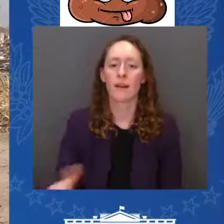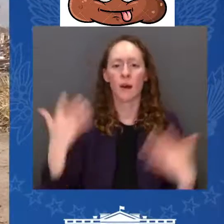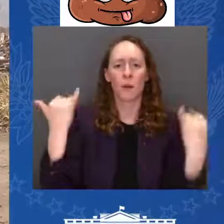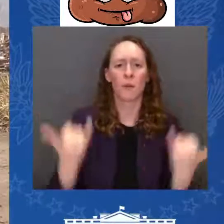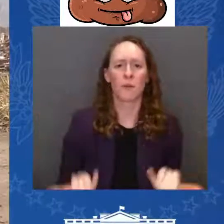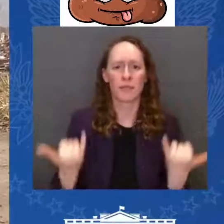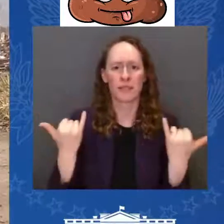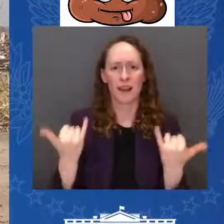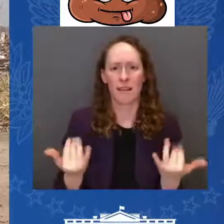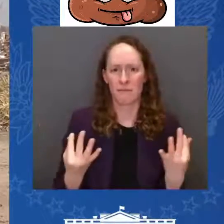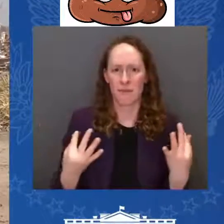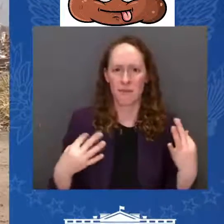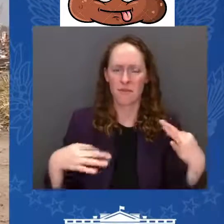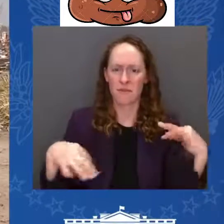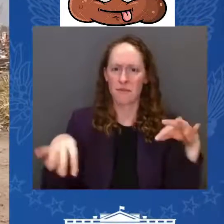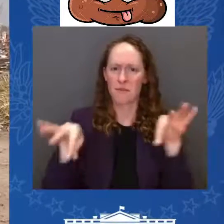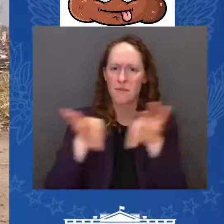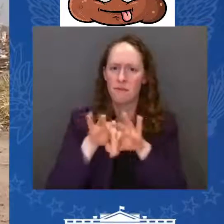It's a day